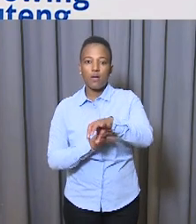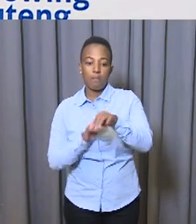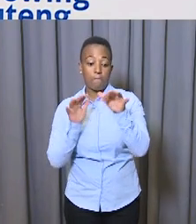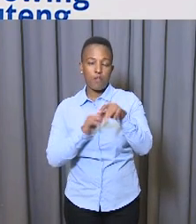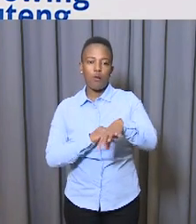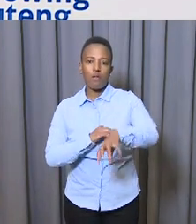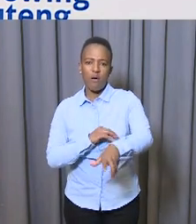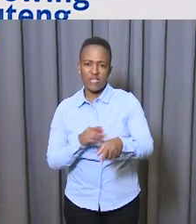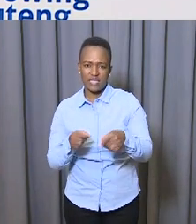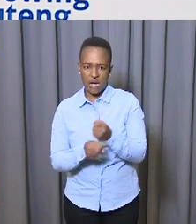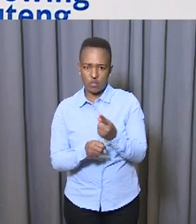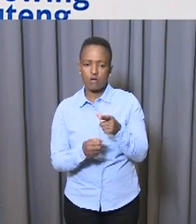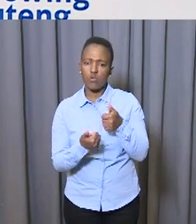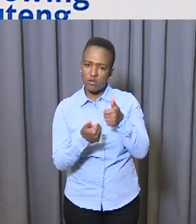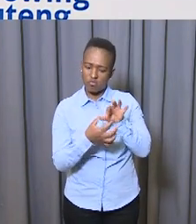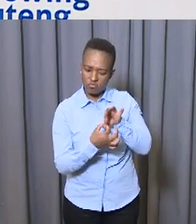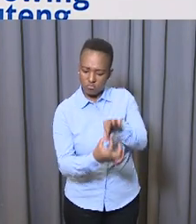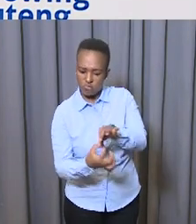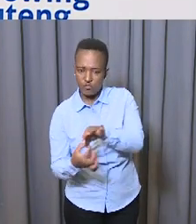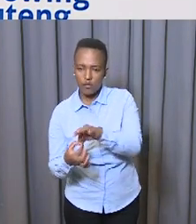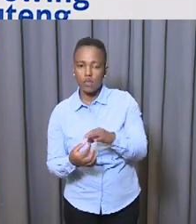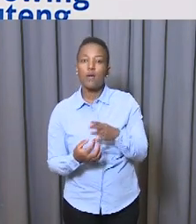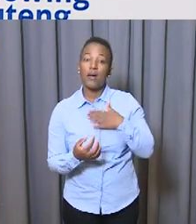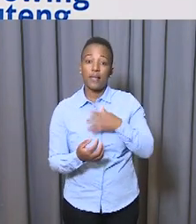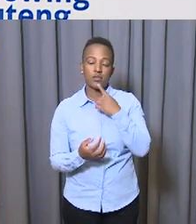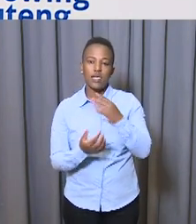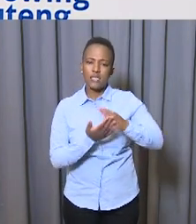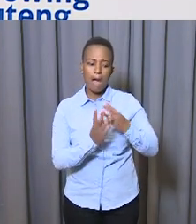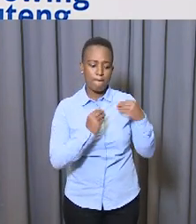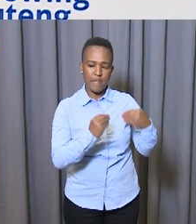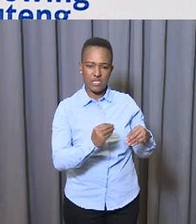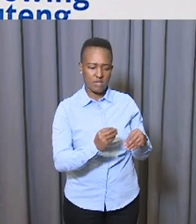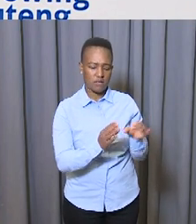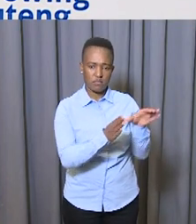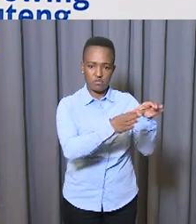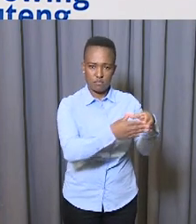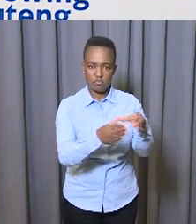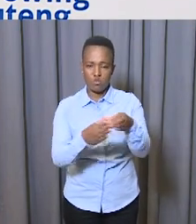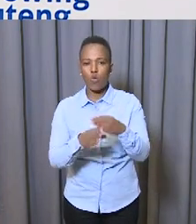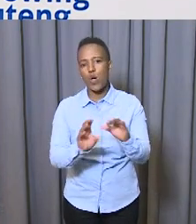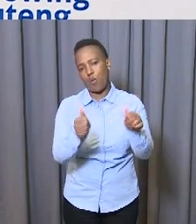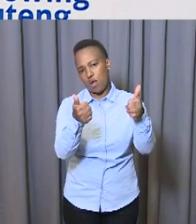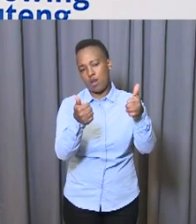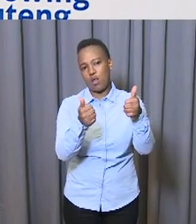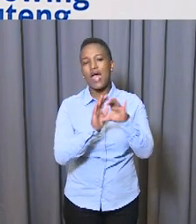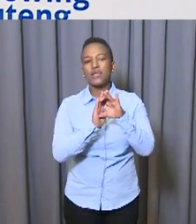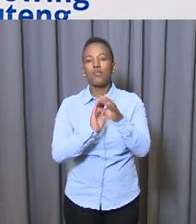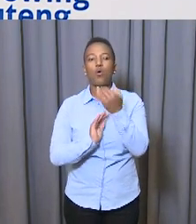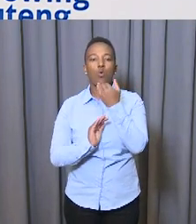I want to emphasize, we are working very well with certain sectors of business already. An example is the retail sector.